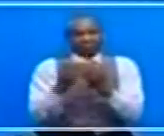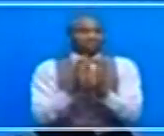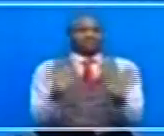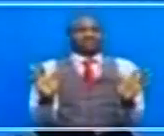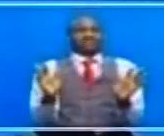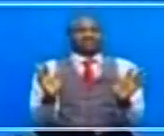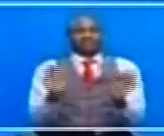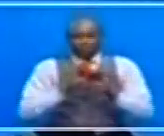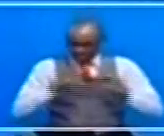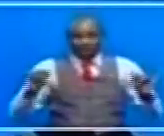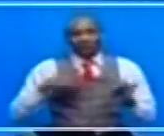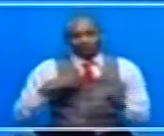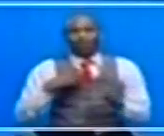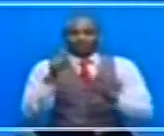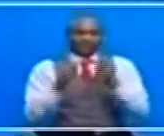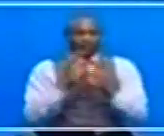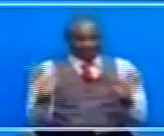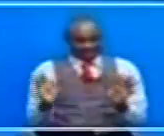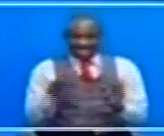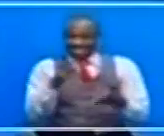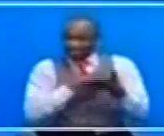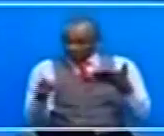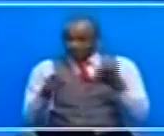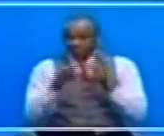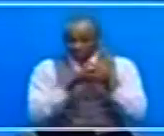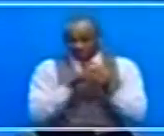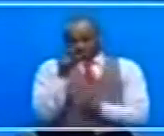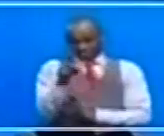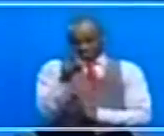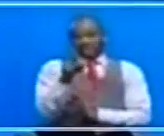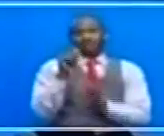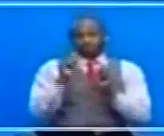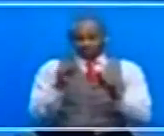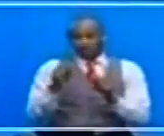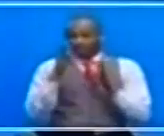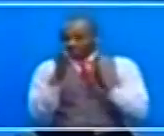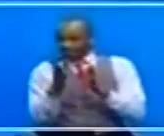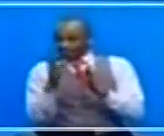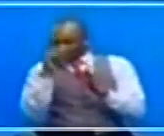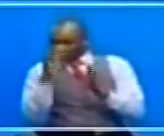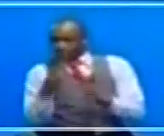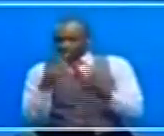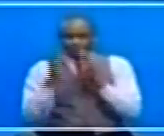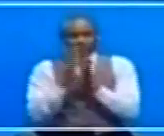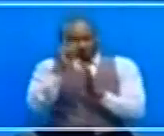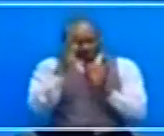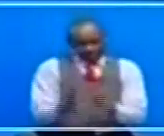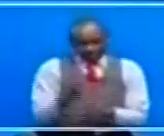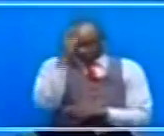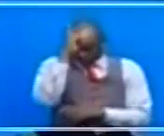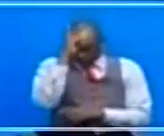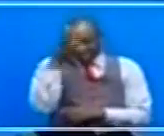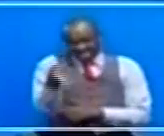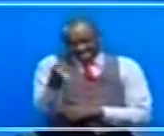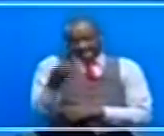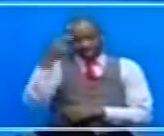rearing goats purely for their milk. On this week's edition of The Next Frontier, Philip Keitany speaks with a goat dairy farmer in Ongata